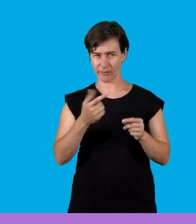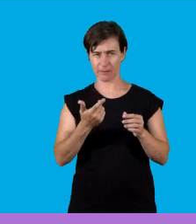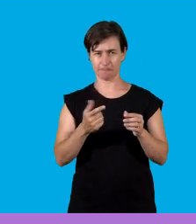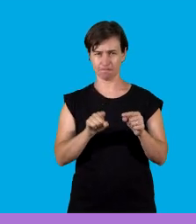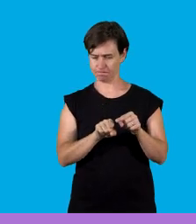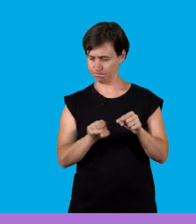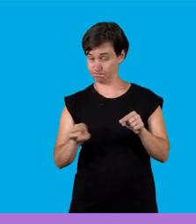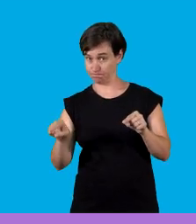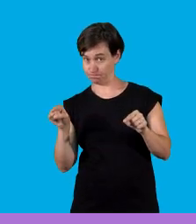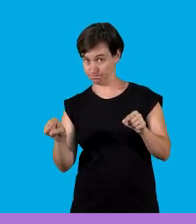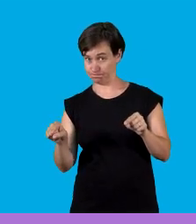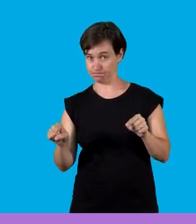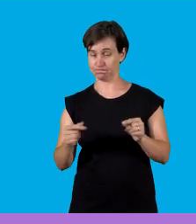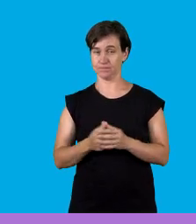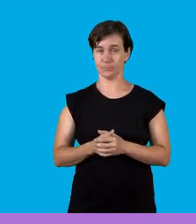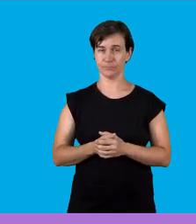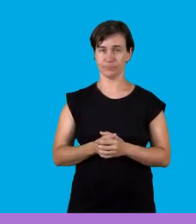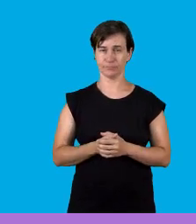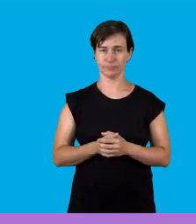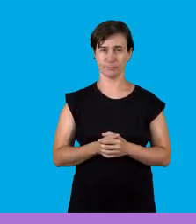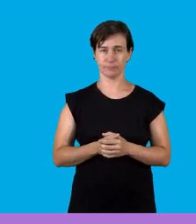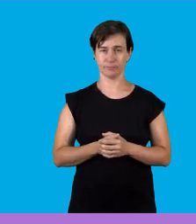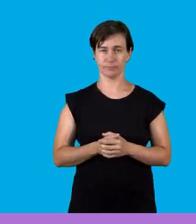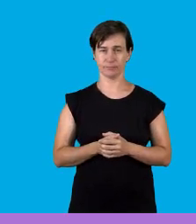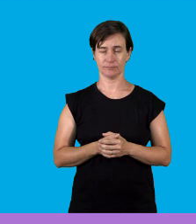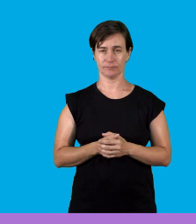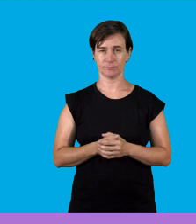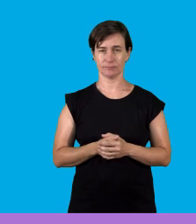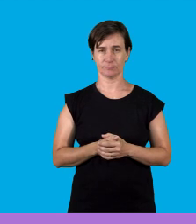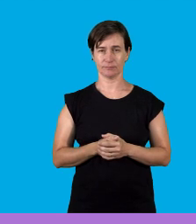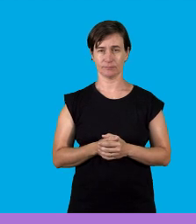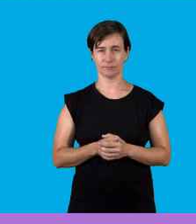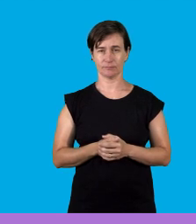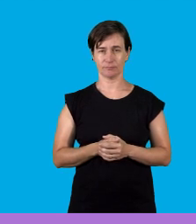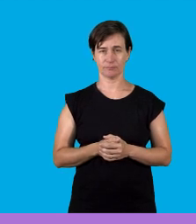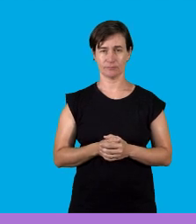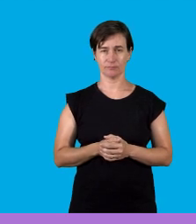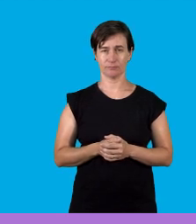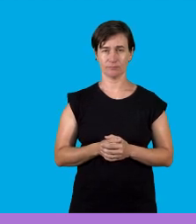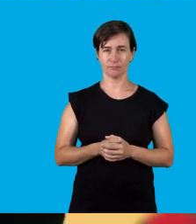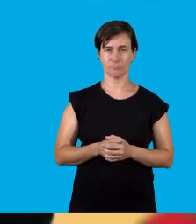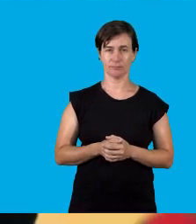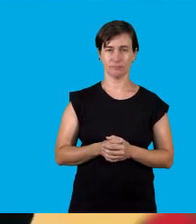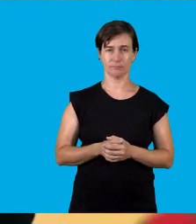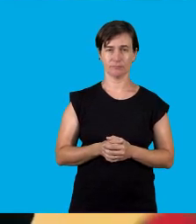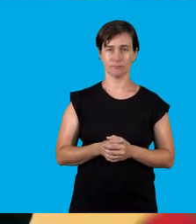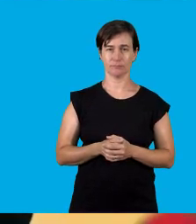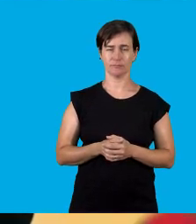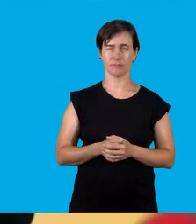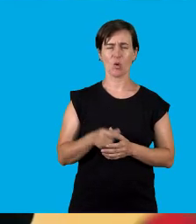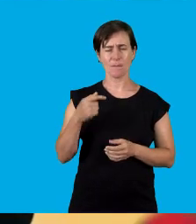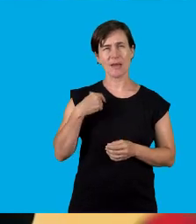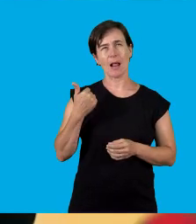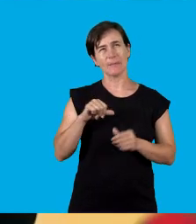find 250 miles. It's right here. Can you see? So there's 250 miles. So first of all, I'm going to establish how much